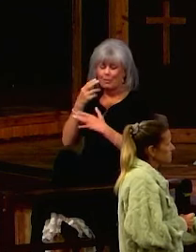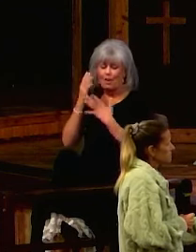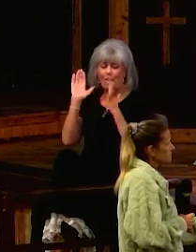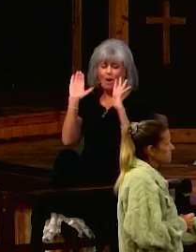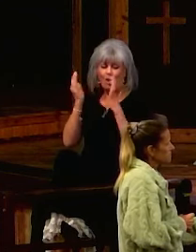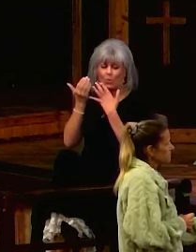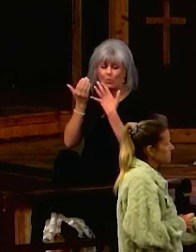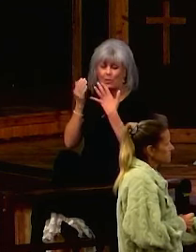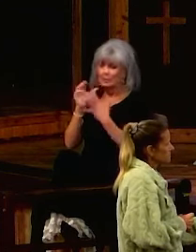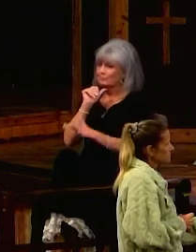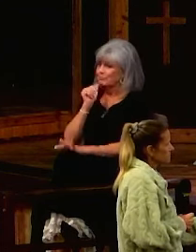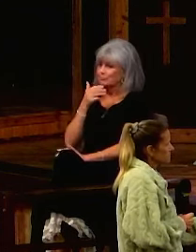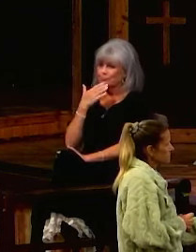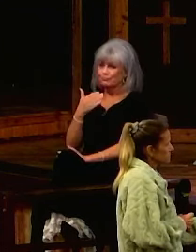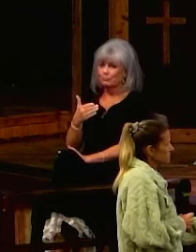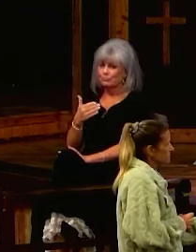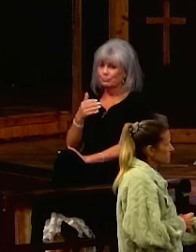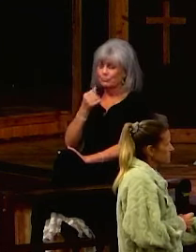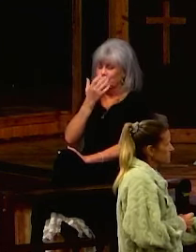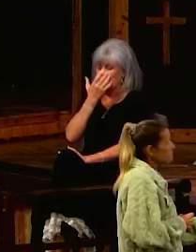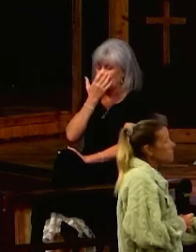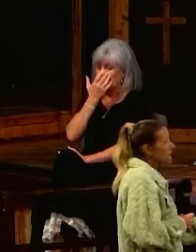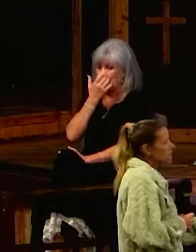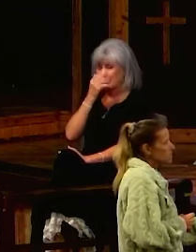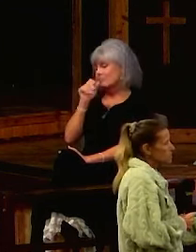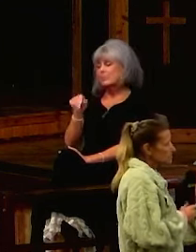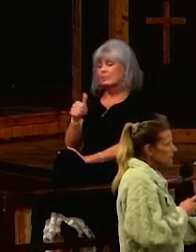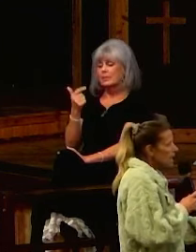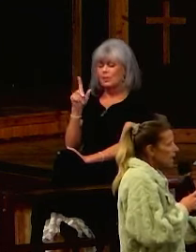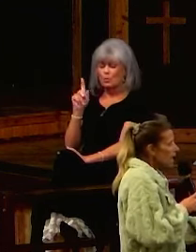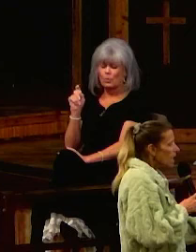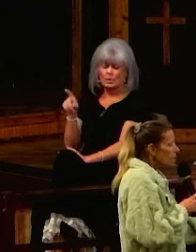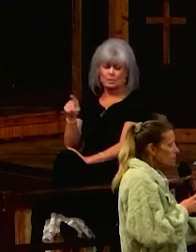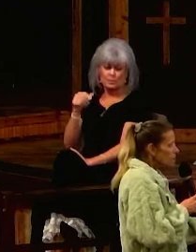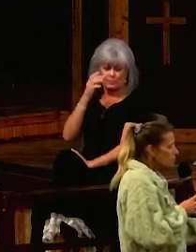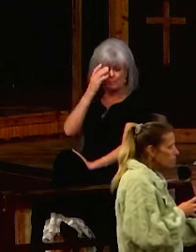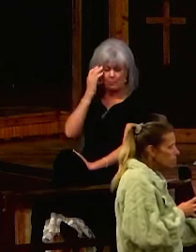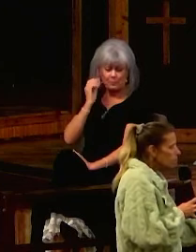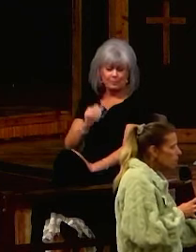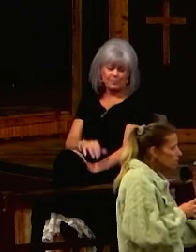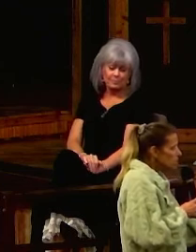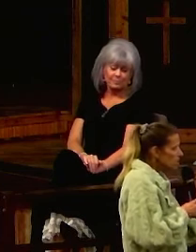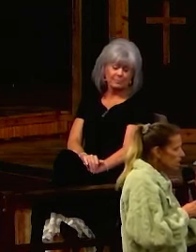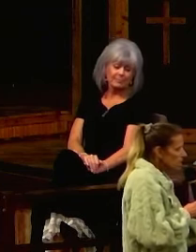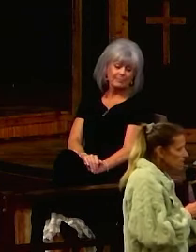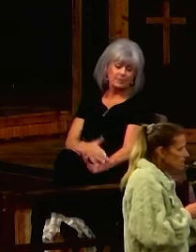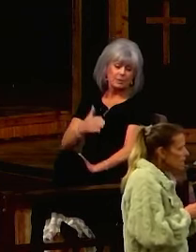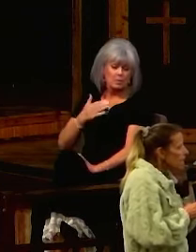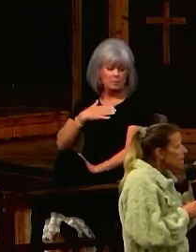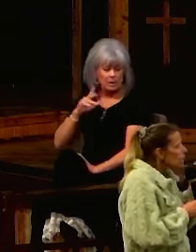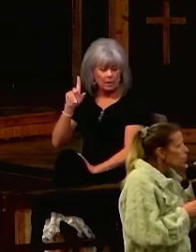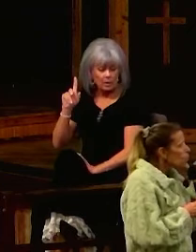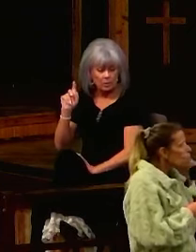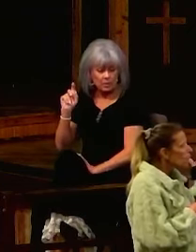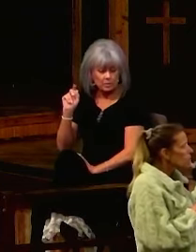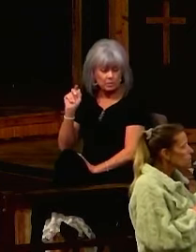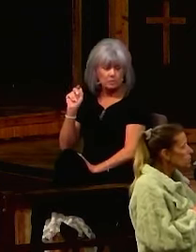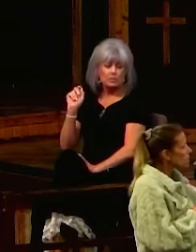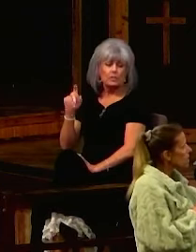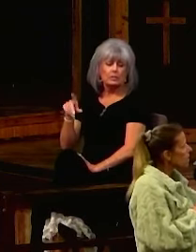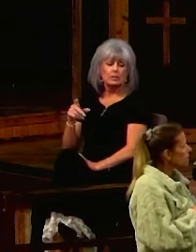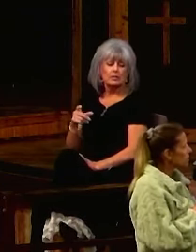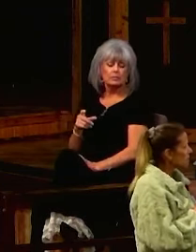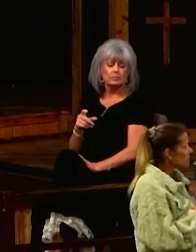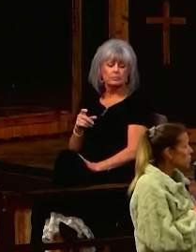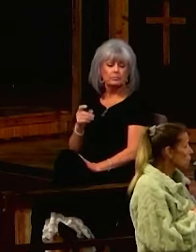no-no. Hallelujah. So... You had another question. I do. Yes, ma'am. My question is... When you